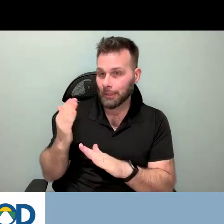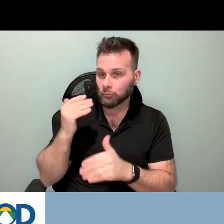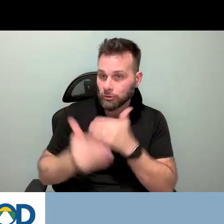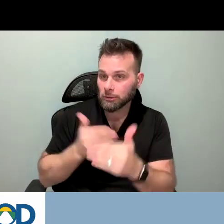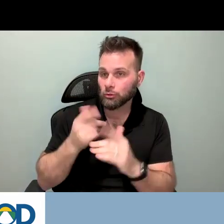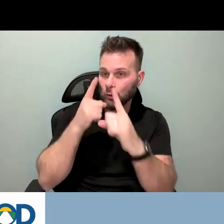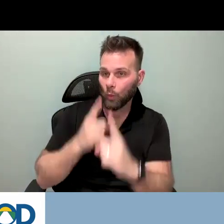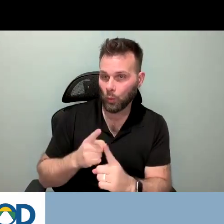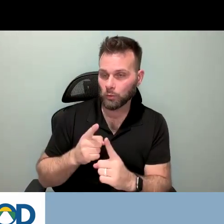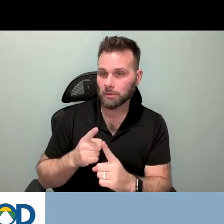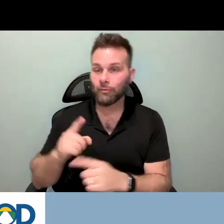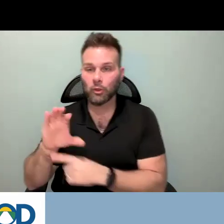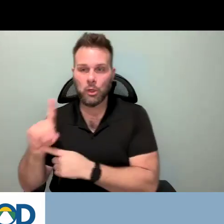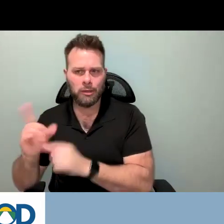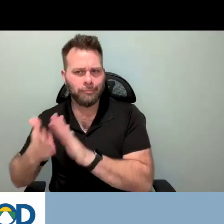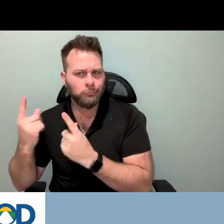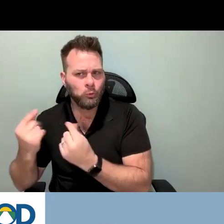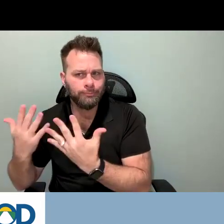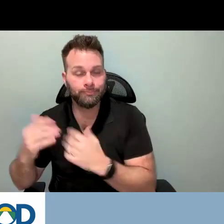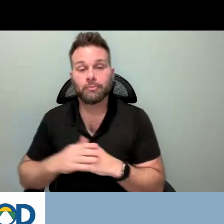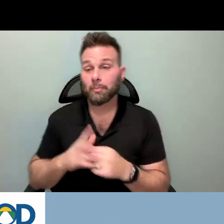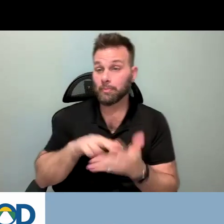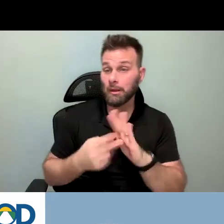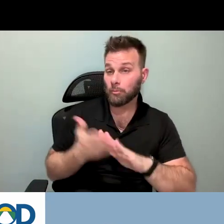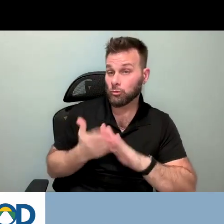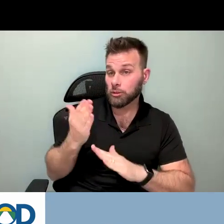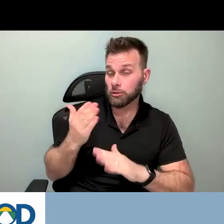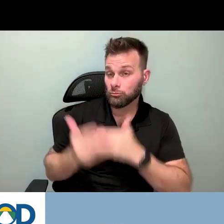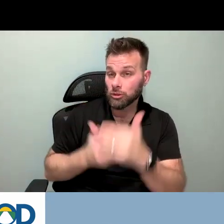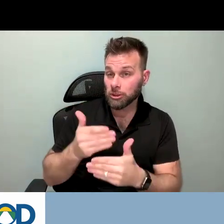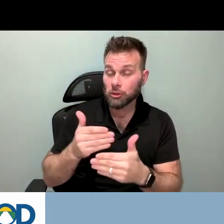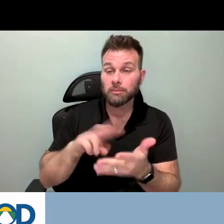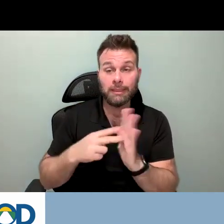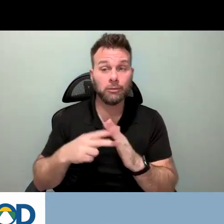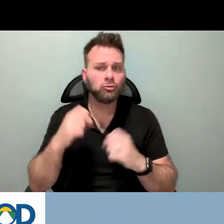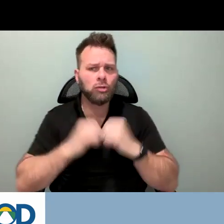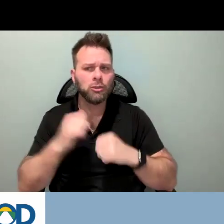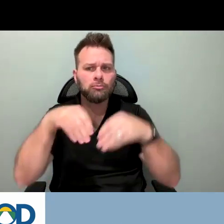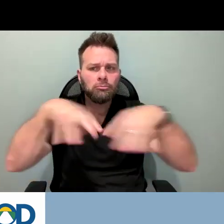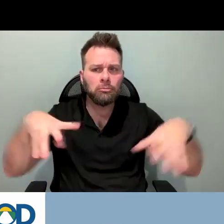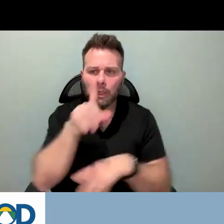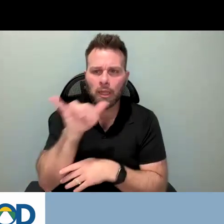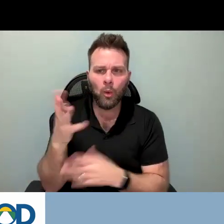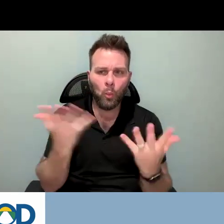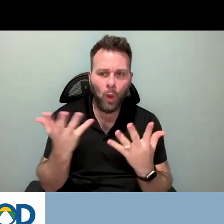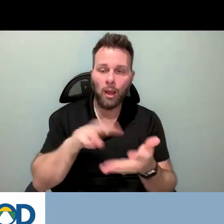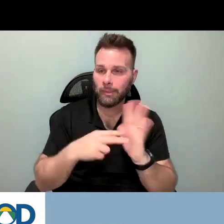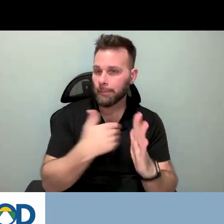function. This includes creating operating procedures that outline the structure of the COD, such as number of